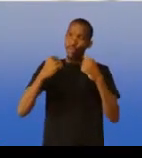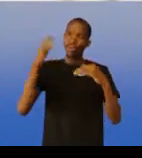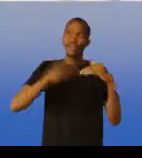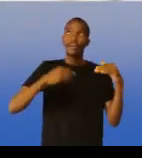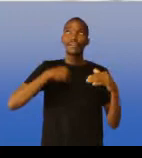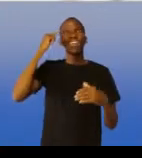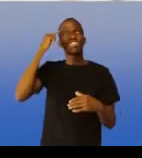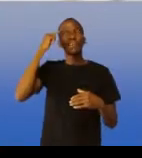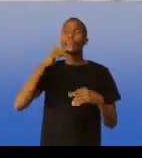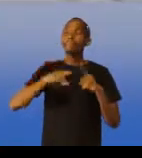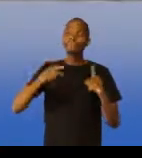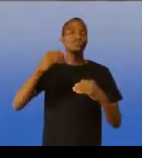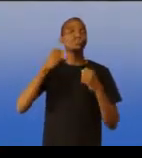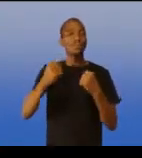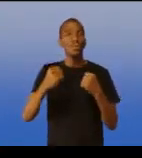am.